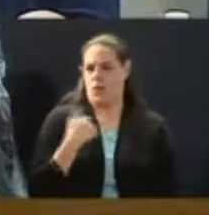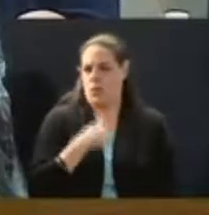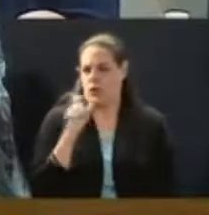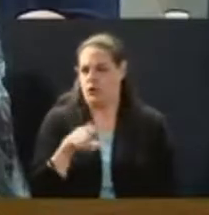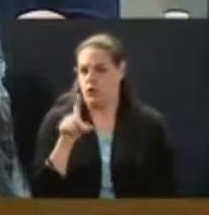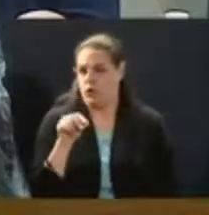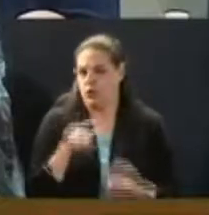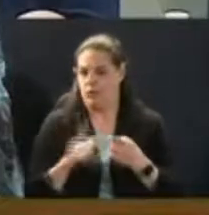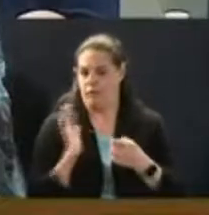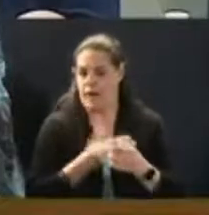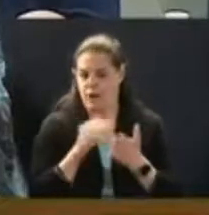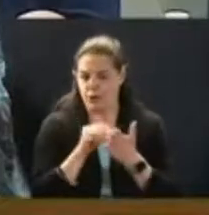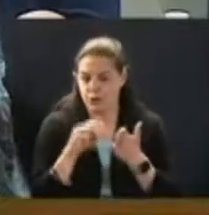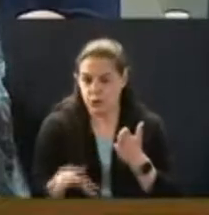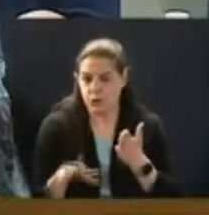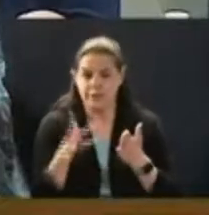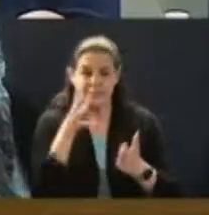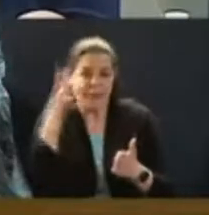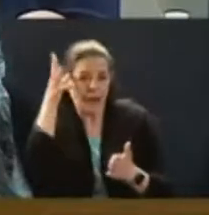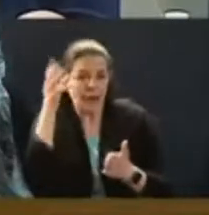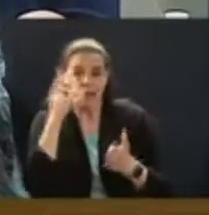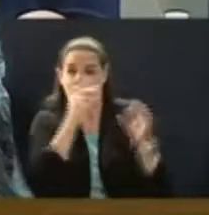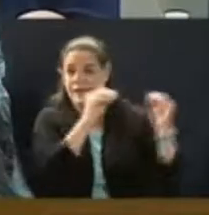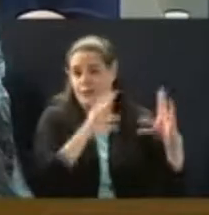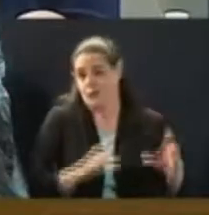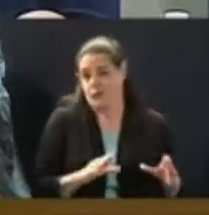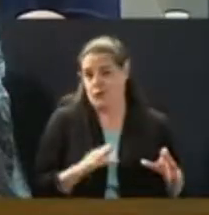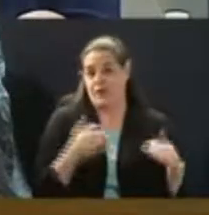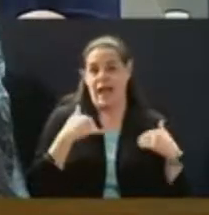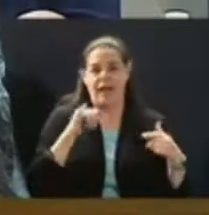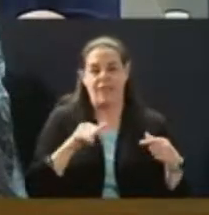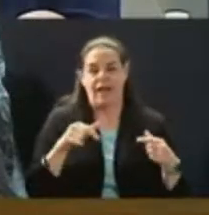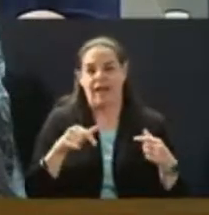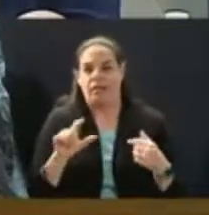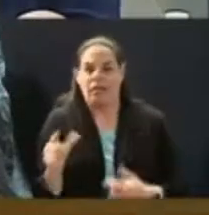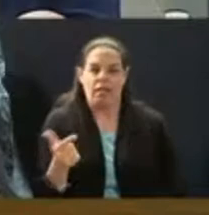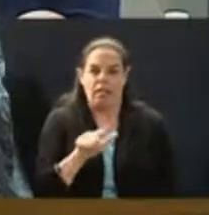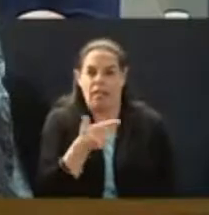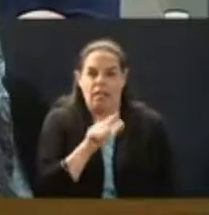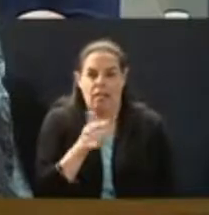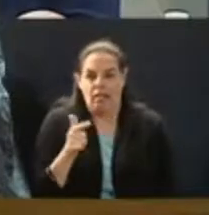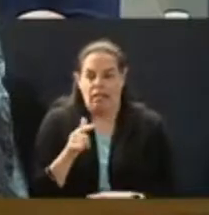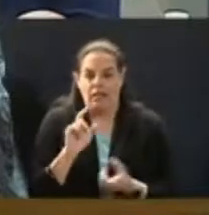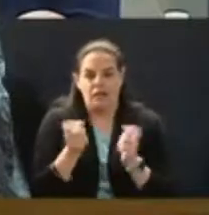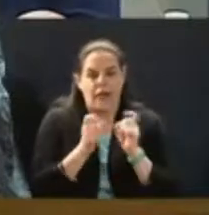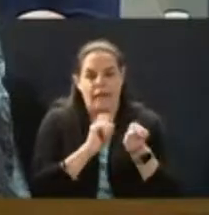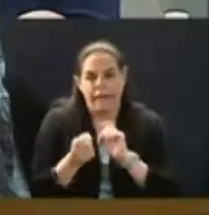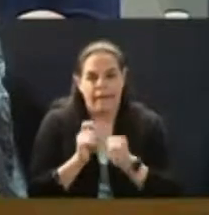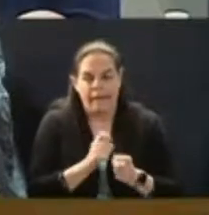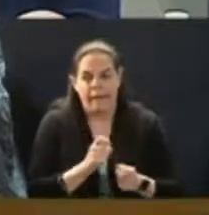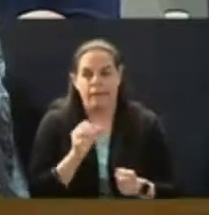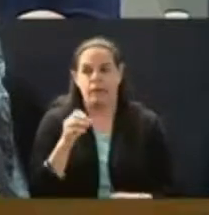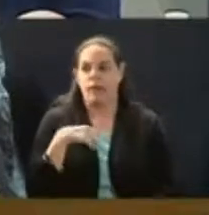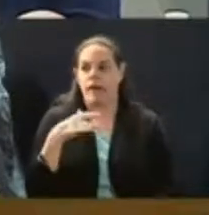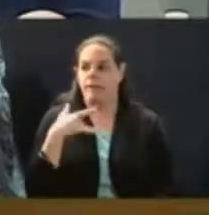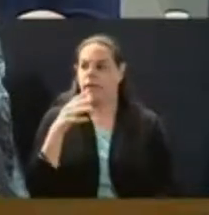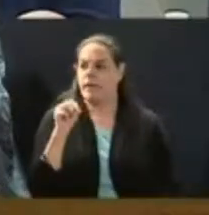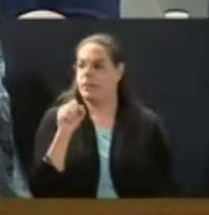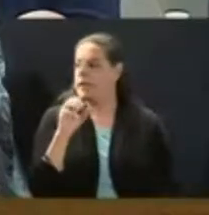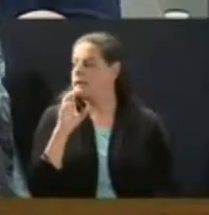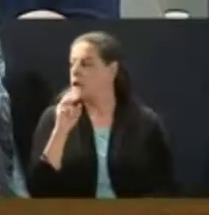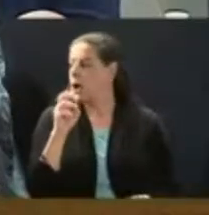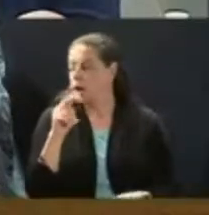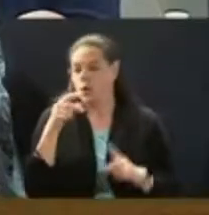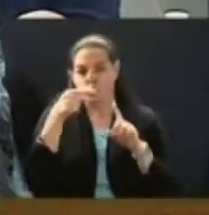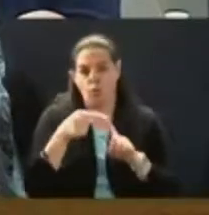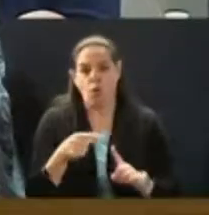our students and our teachers and to our parents, to have that back and forth. And I think Ms. Owens' point is valid, but also